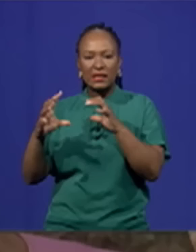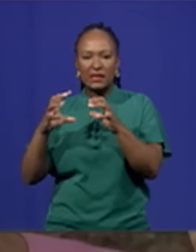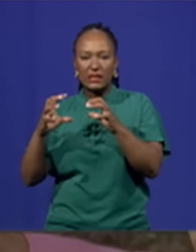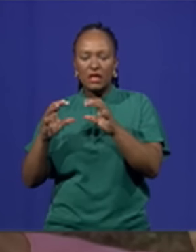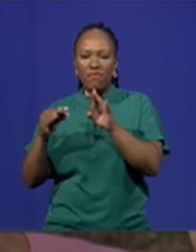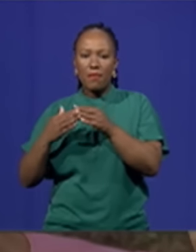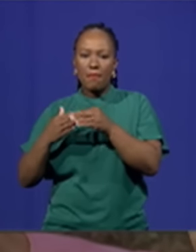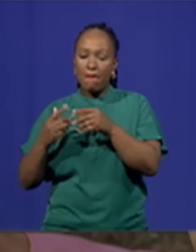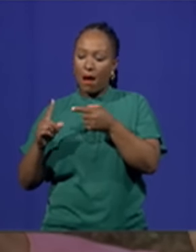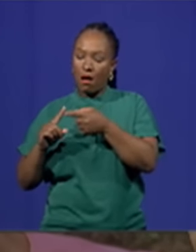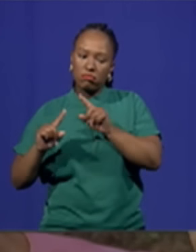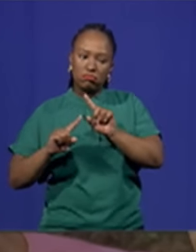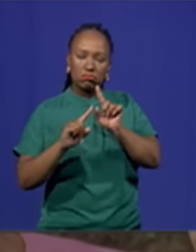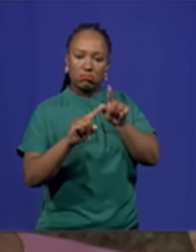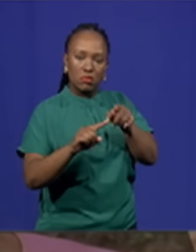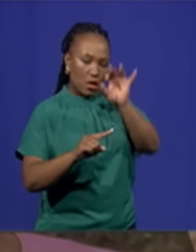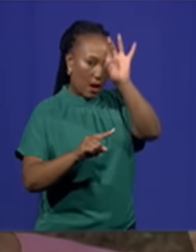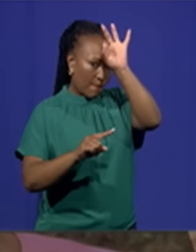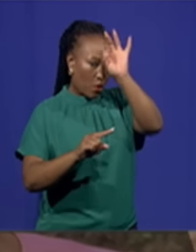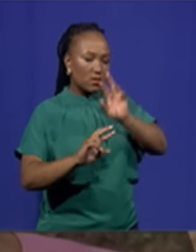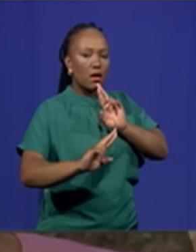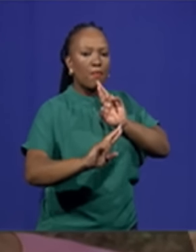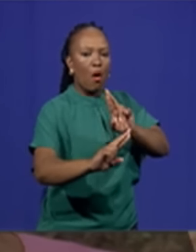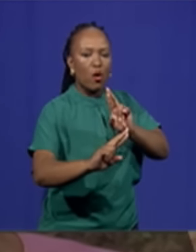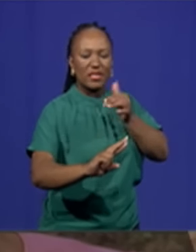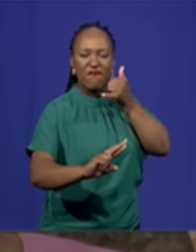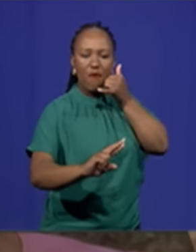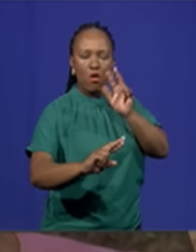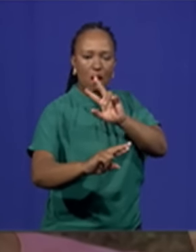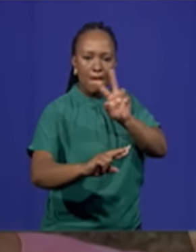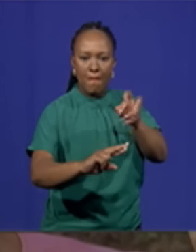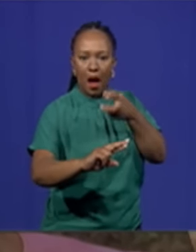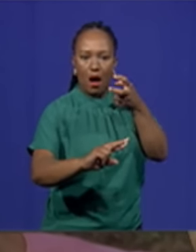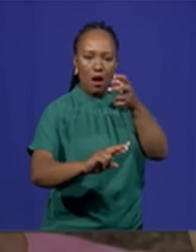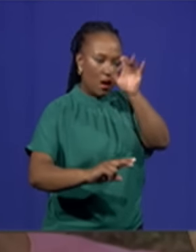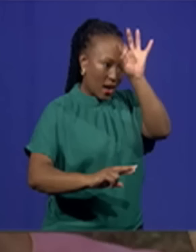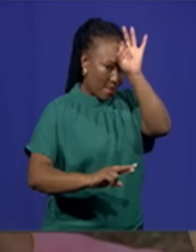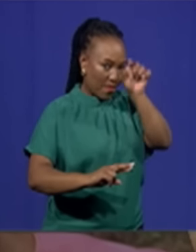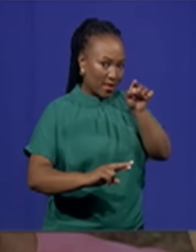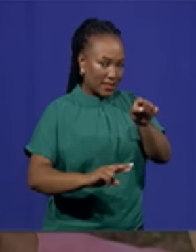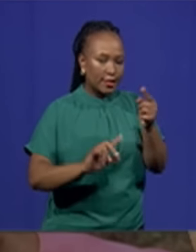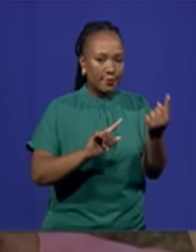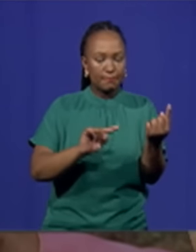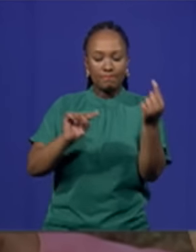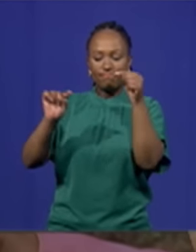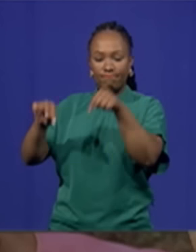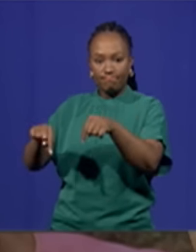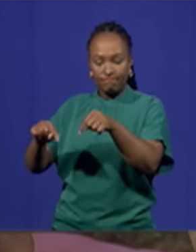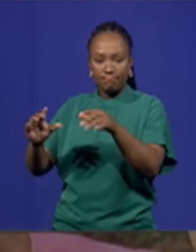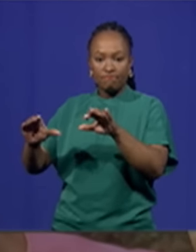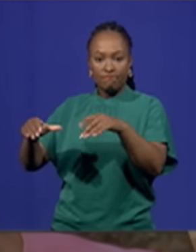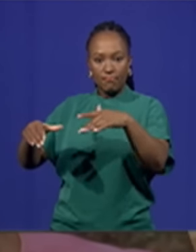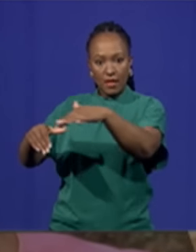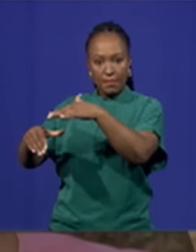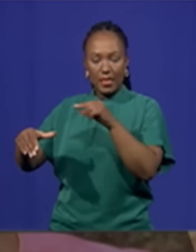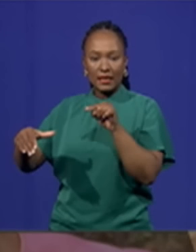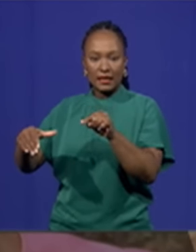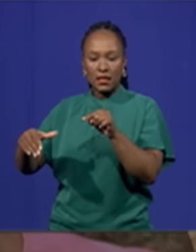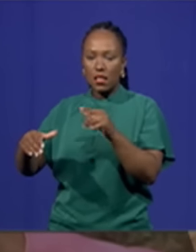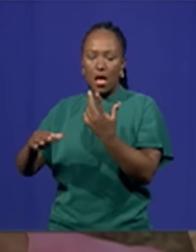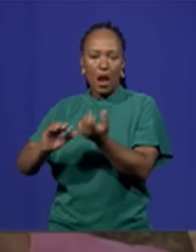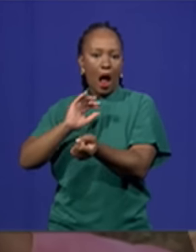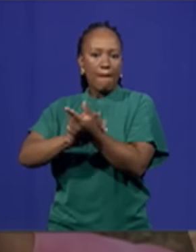police station to report a case of a stolen cell phone. The police arrived at the scene and unfortunately there was a